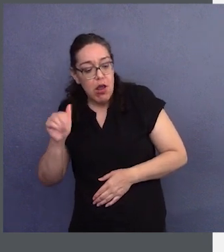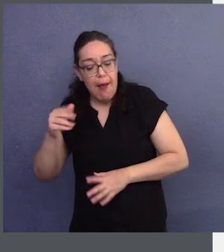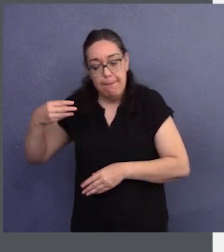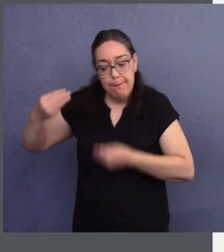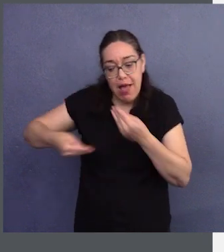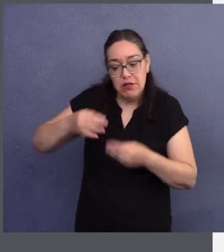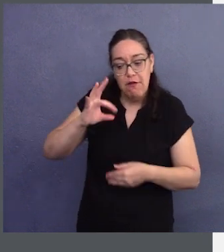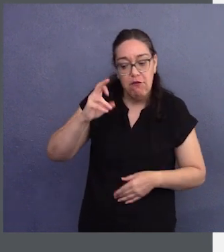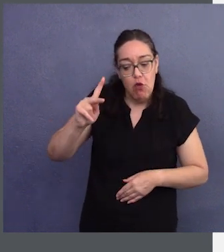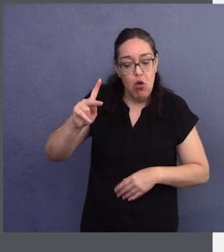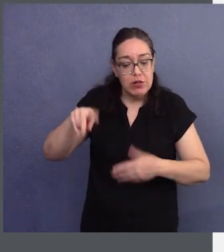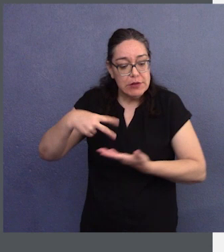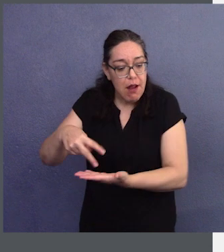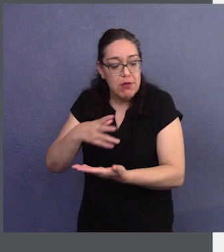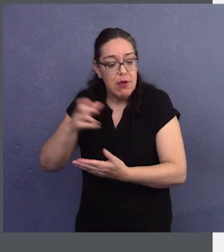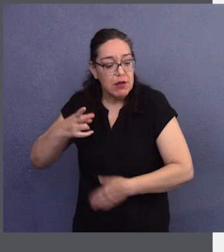history. Yes.